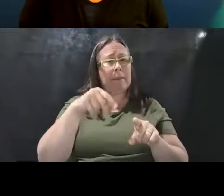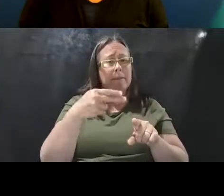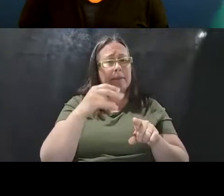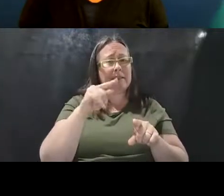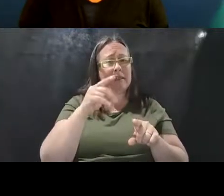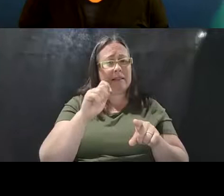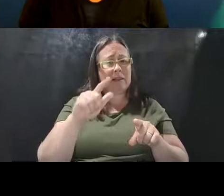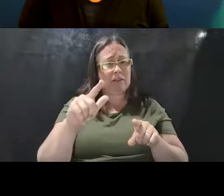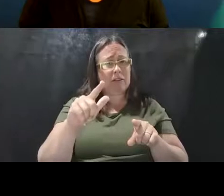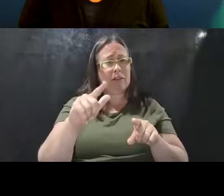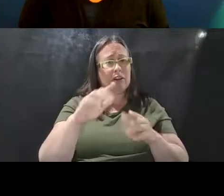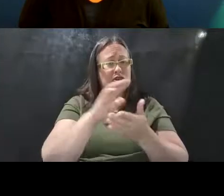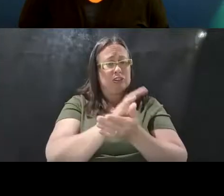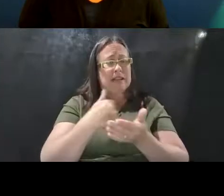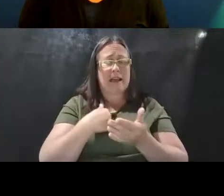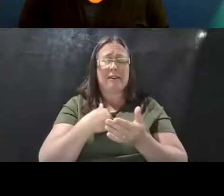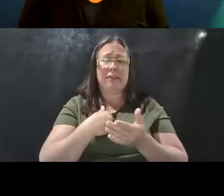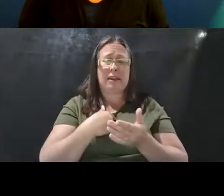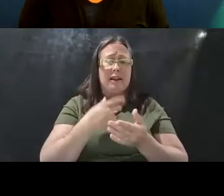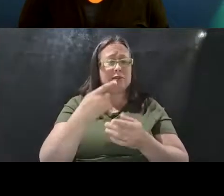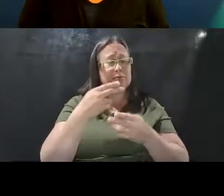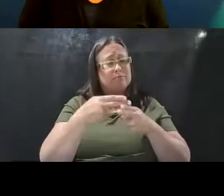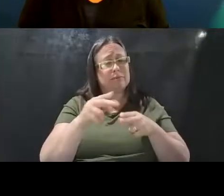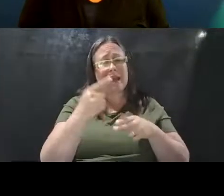short half-life, and they're difficult to transport.